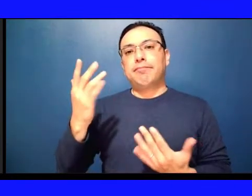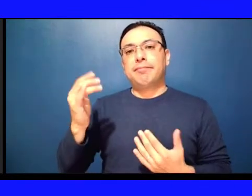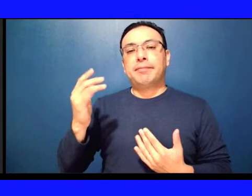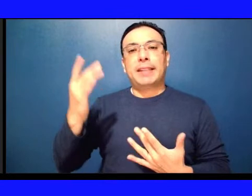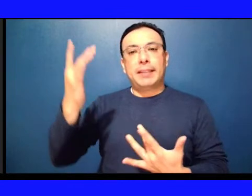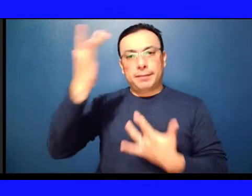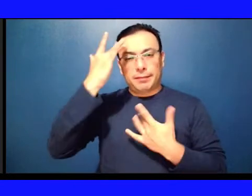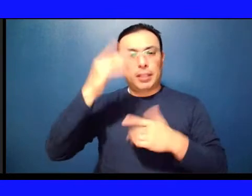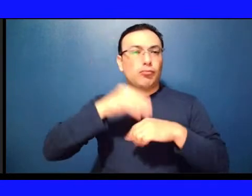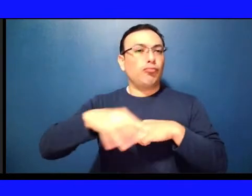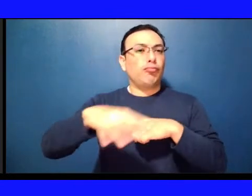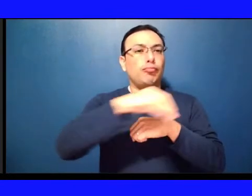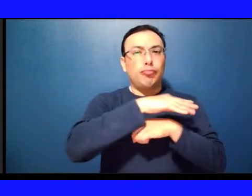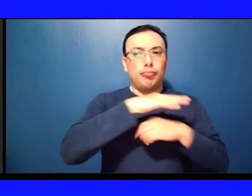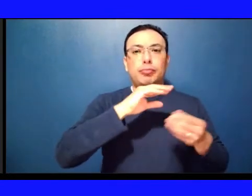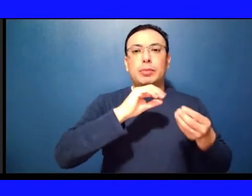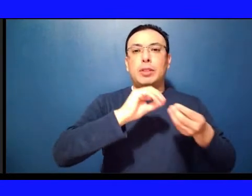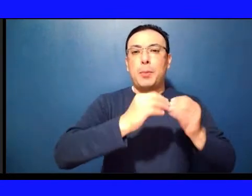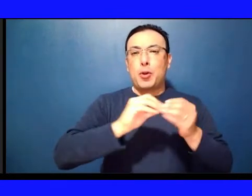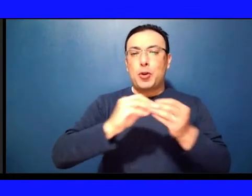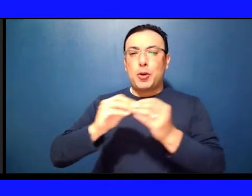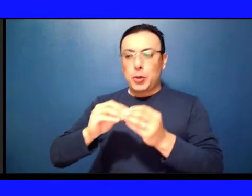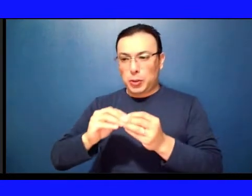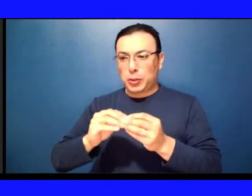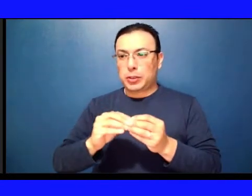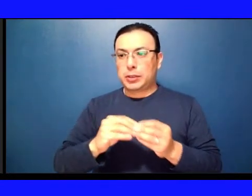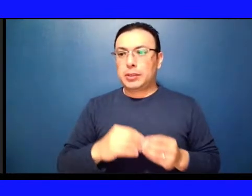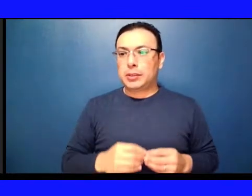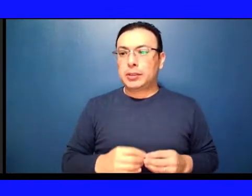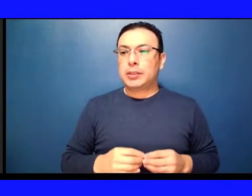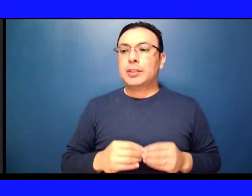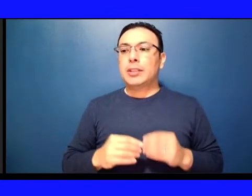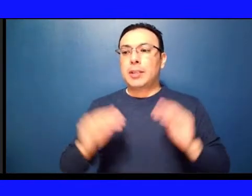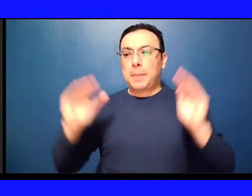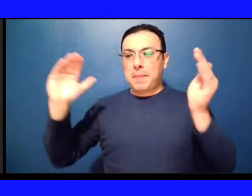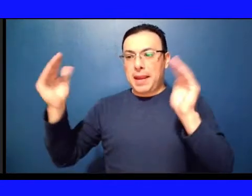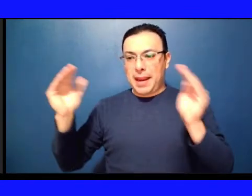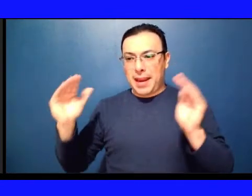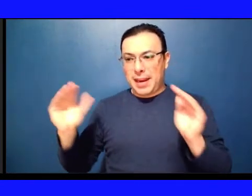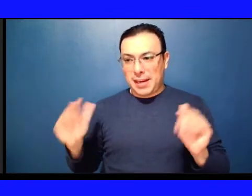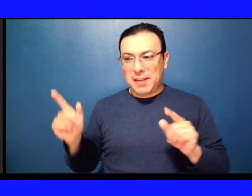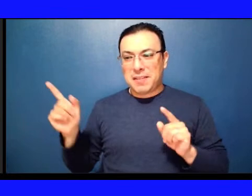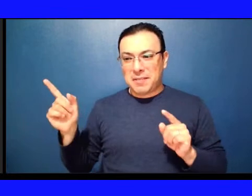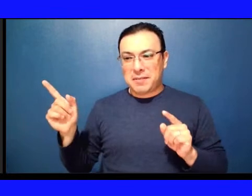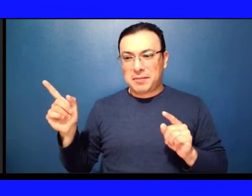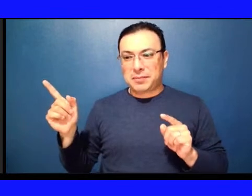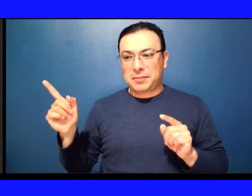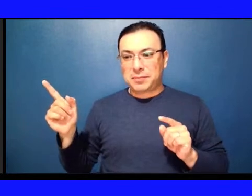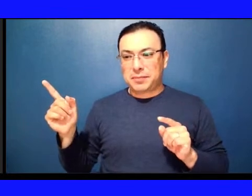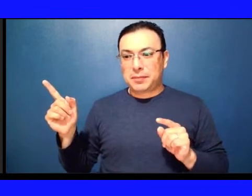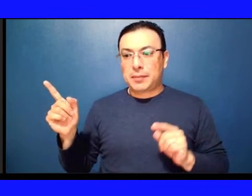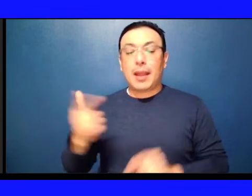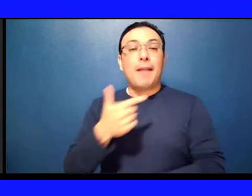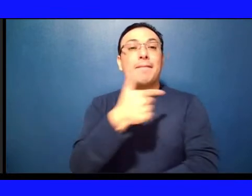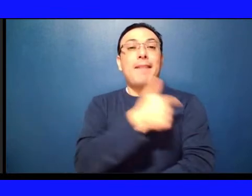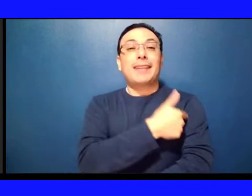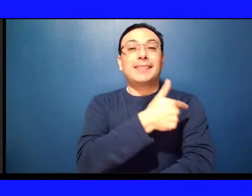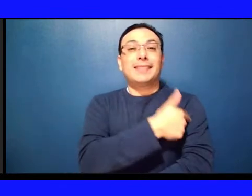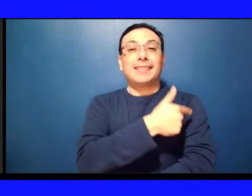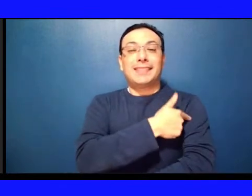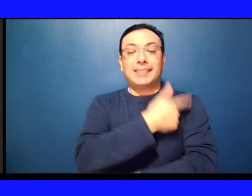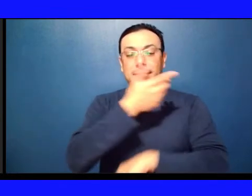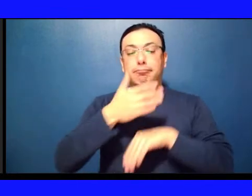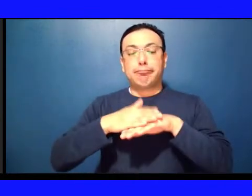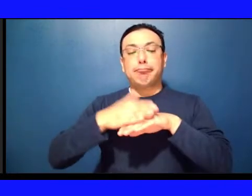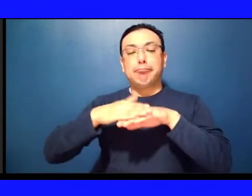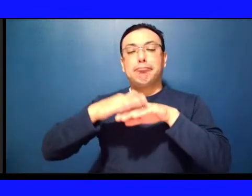bump from those. And then the percent occupied beds continue to welcome back our non-COVID volume,